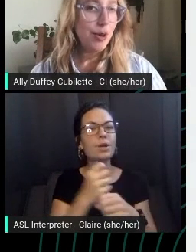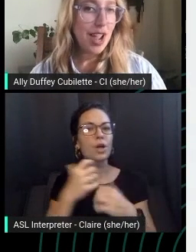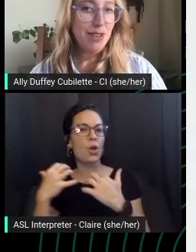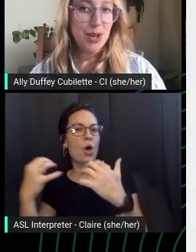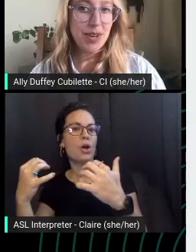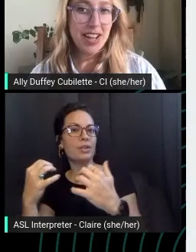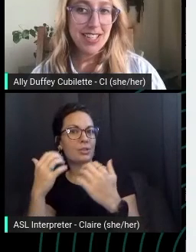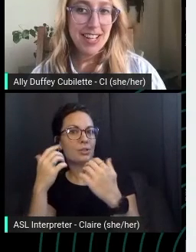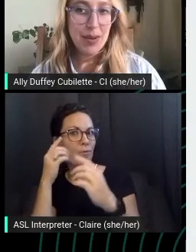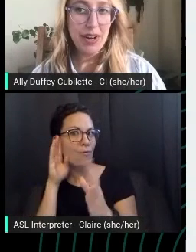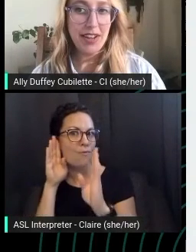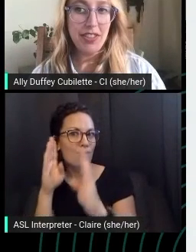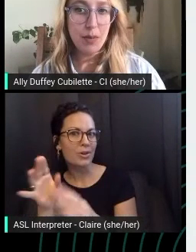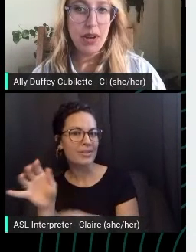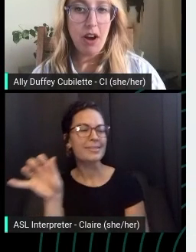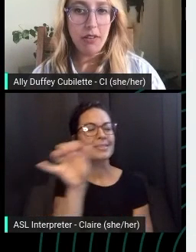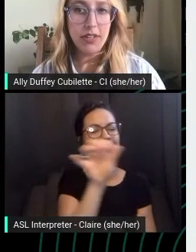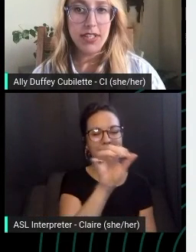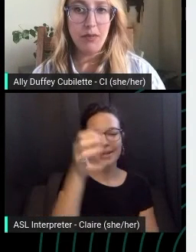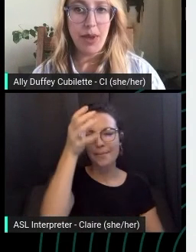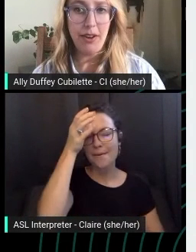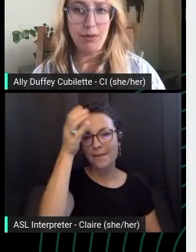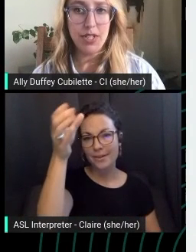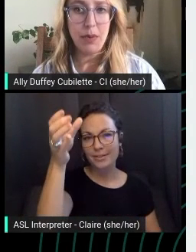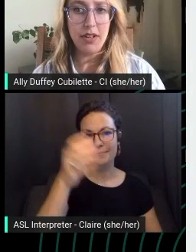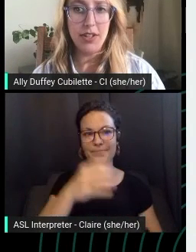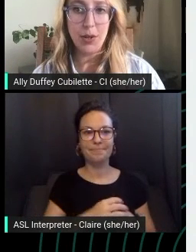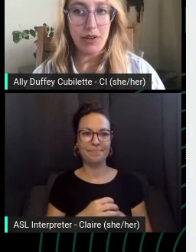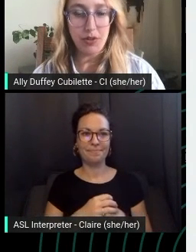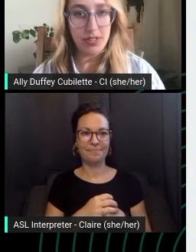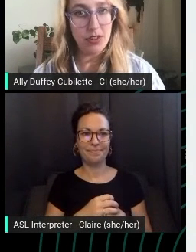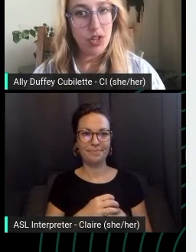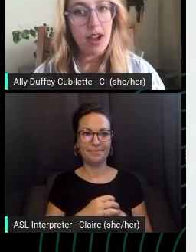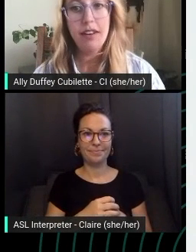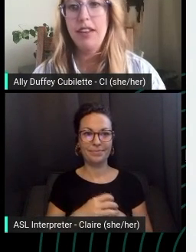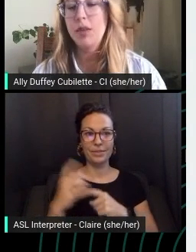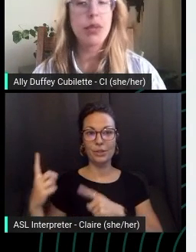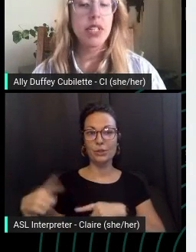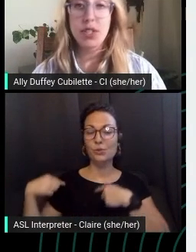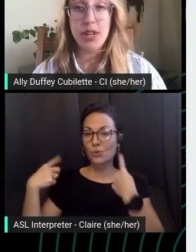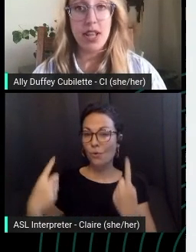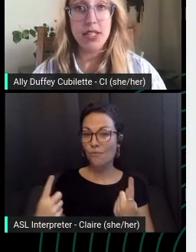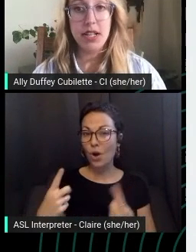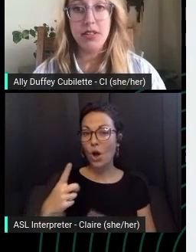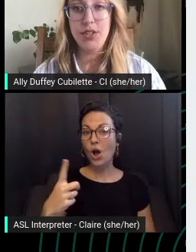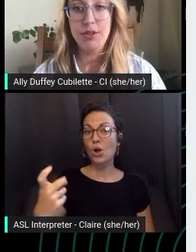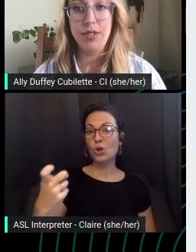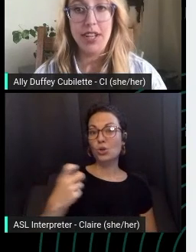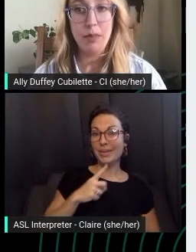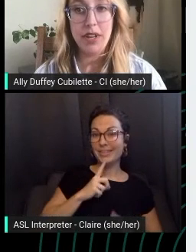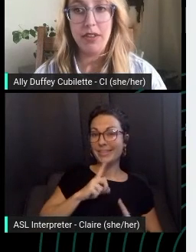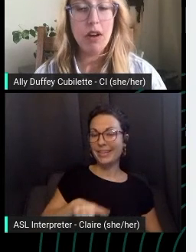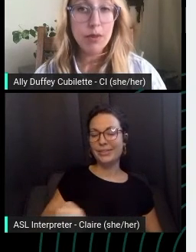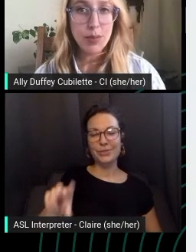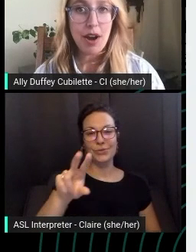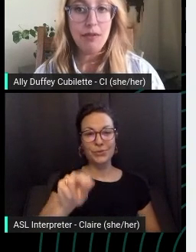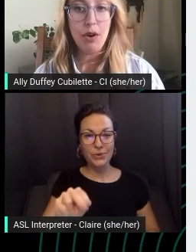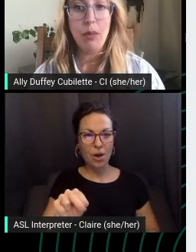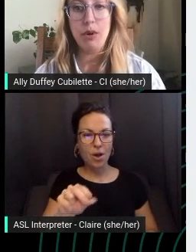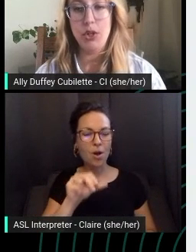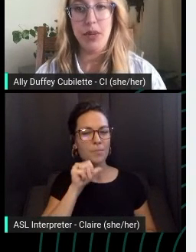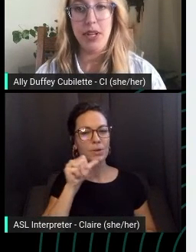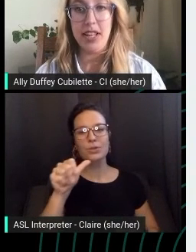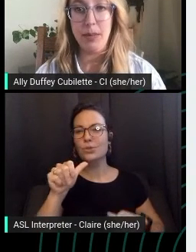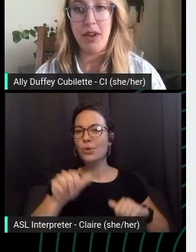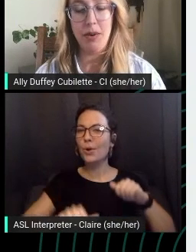So we don't have a Q&A today, but I think my colleagues have been responding to questions in the chat. Please don't hesitate to DM me in the conference